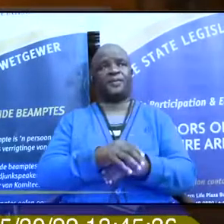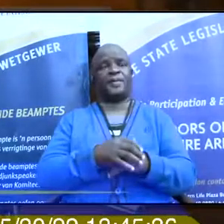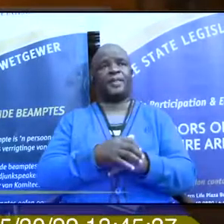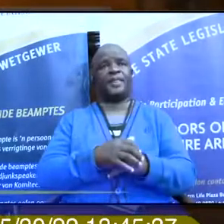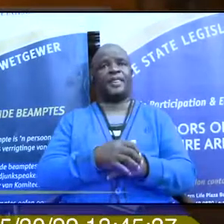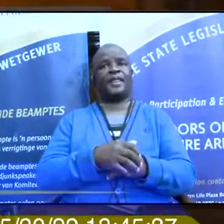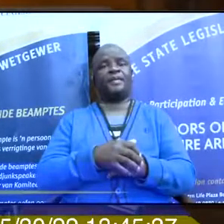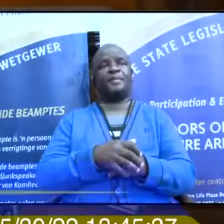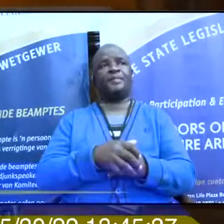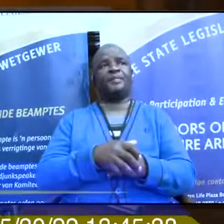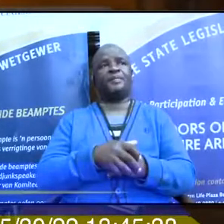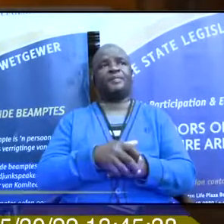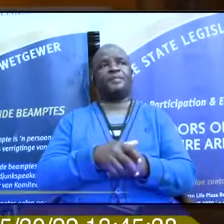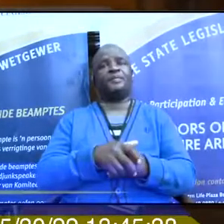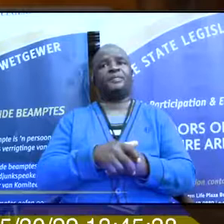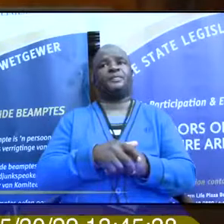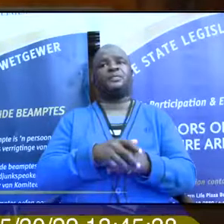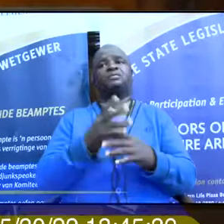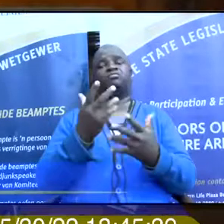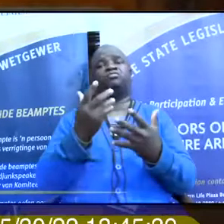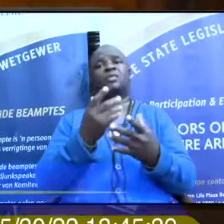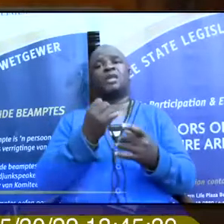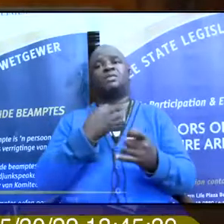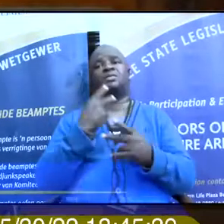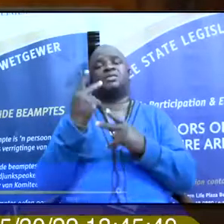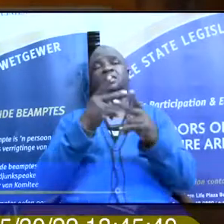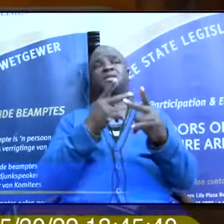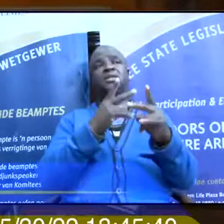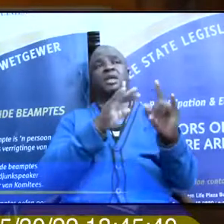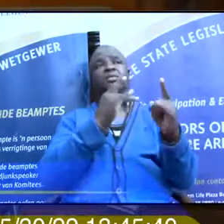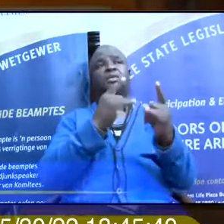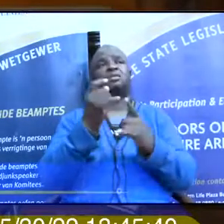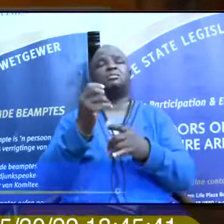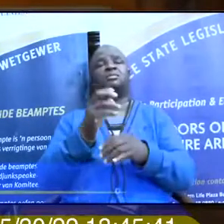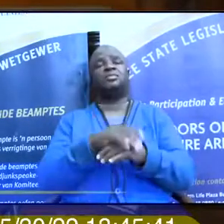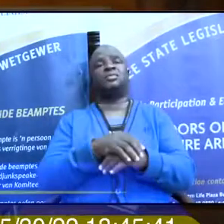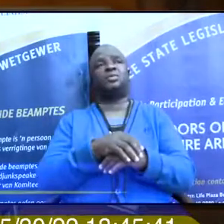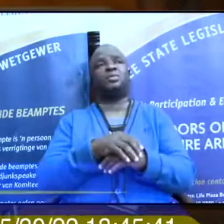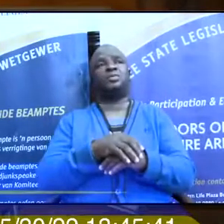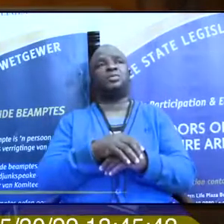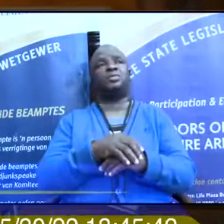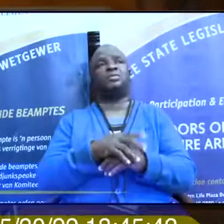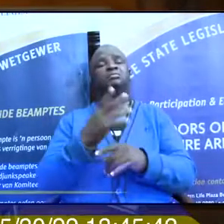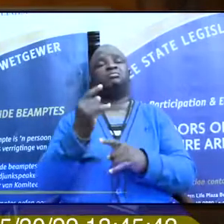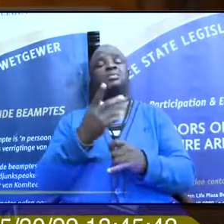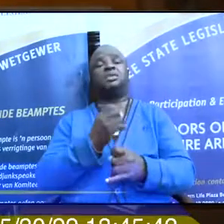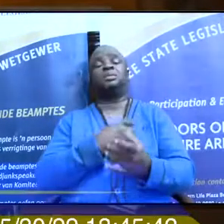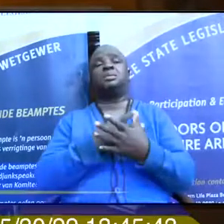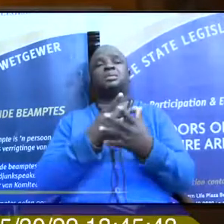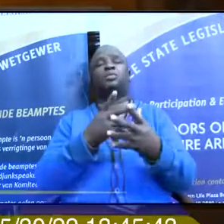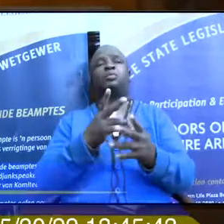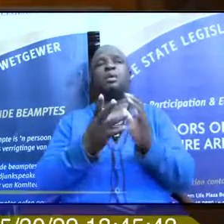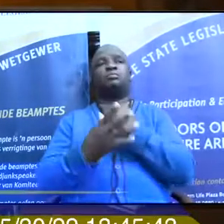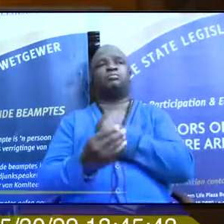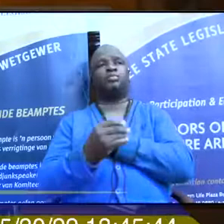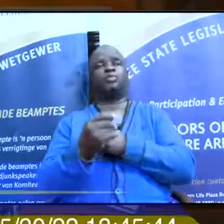because if you go here to your to some other towns they are i mean there are ghost towns